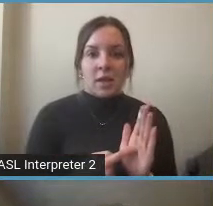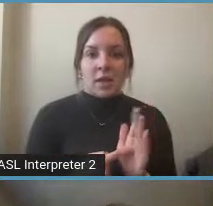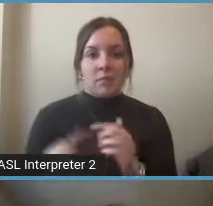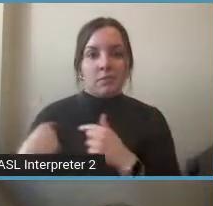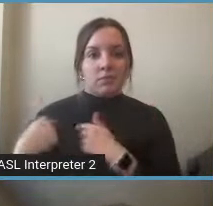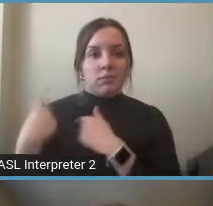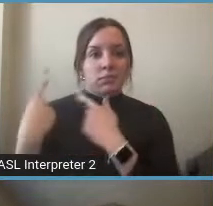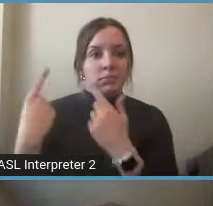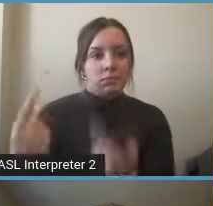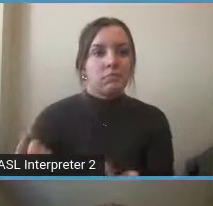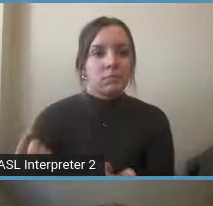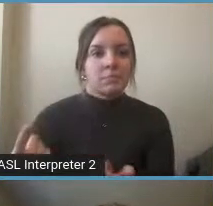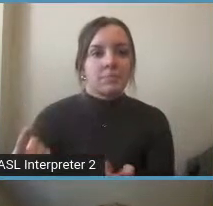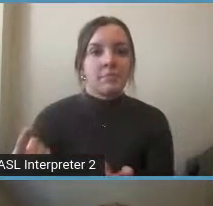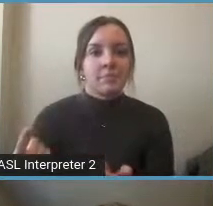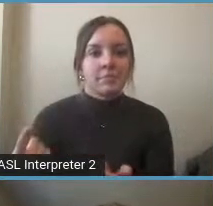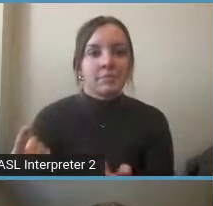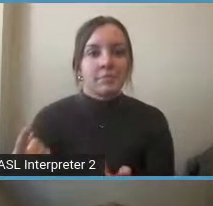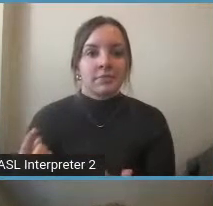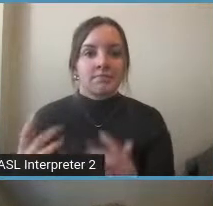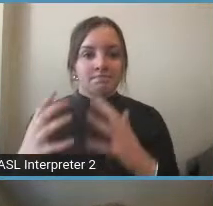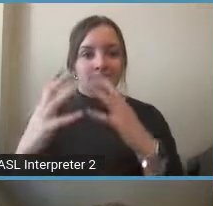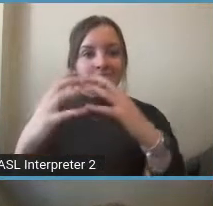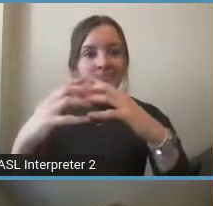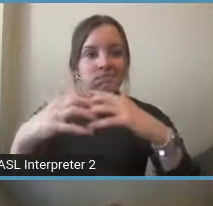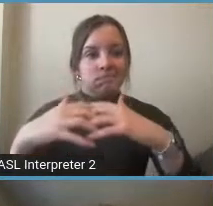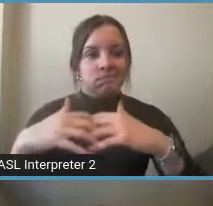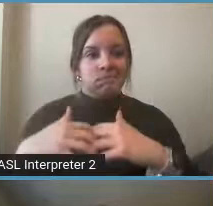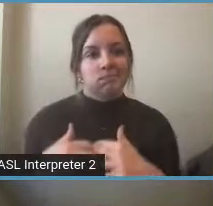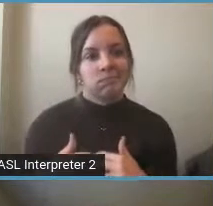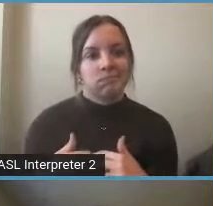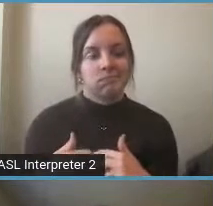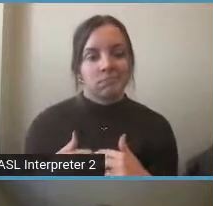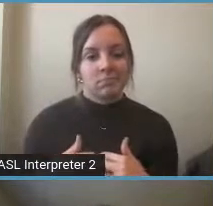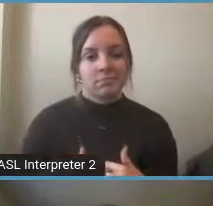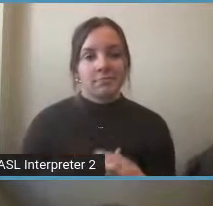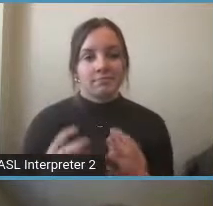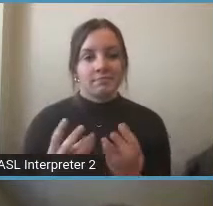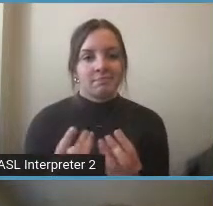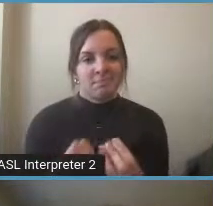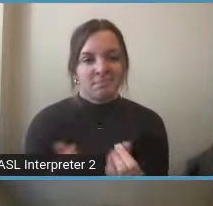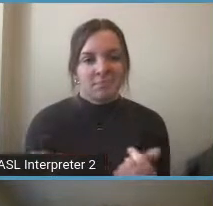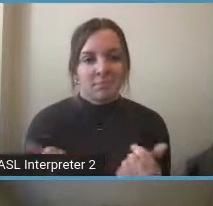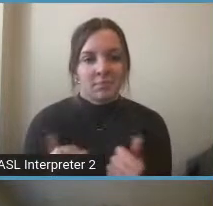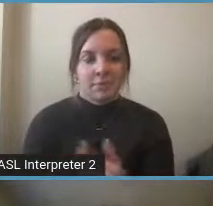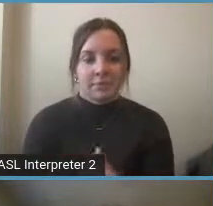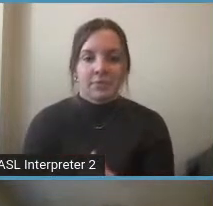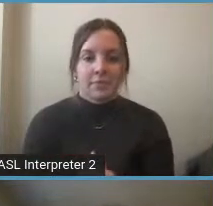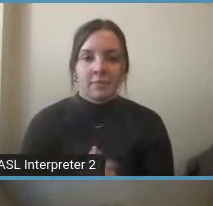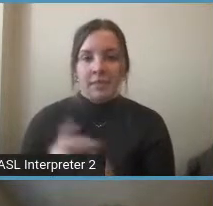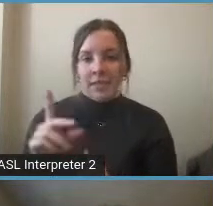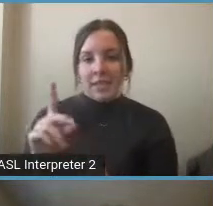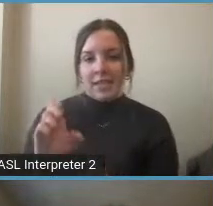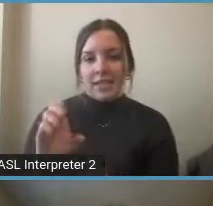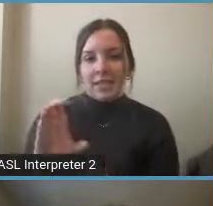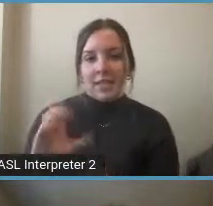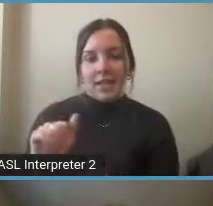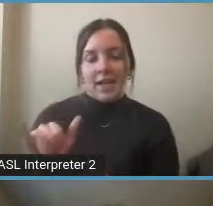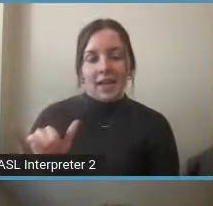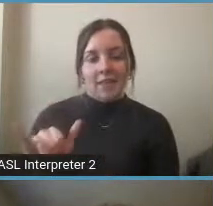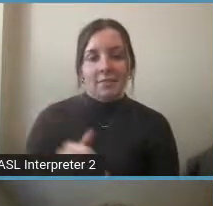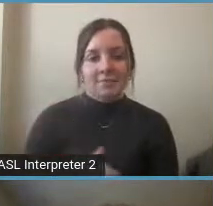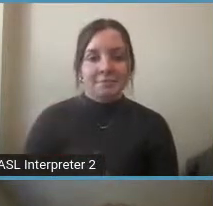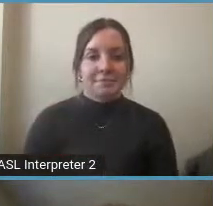for years and years, and it decayed. There's a long story behind it. And we were brought in